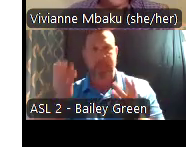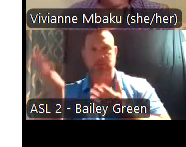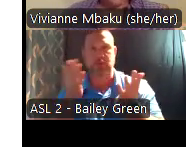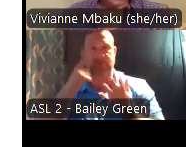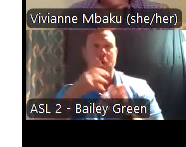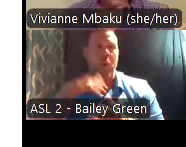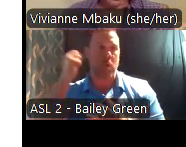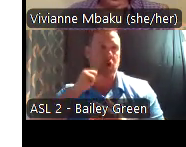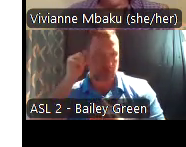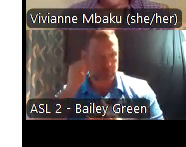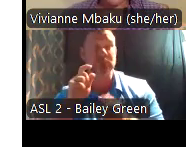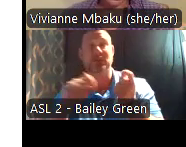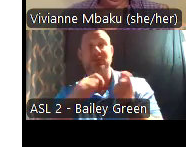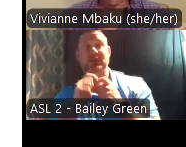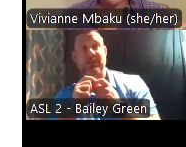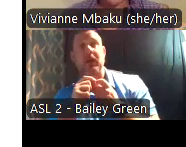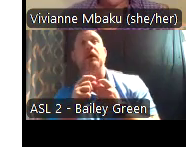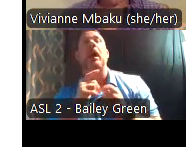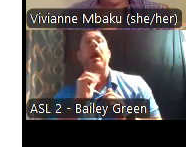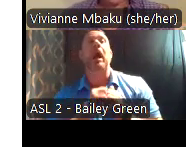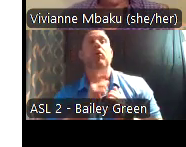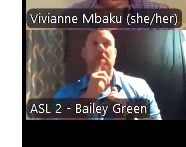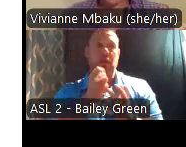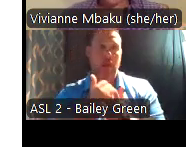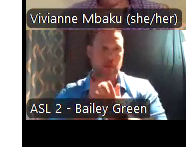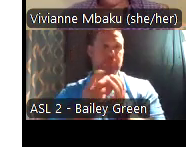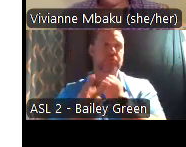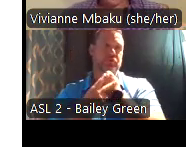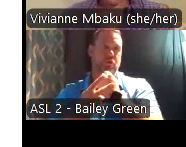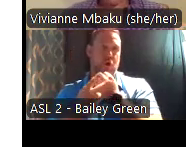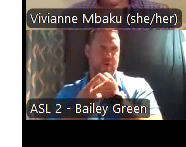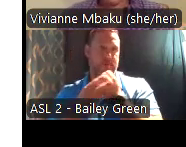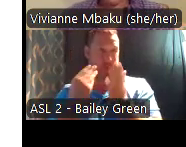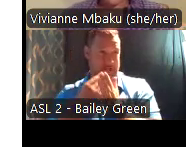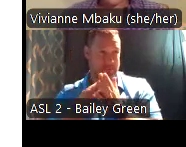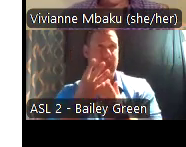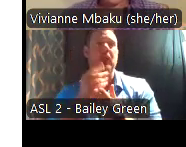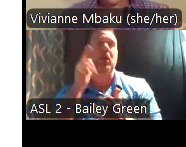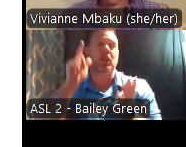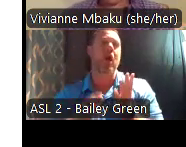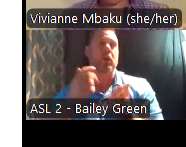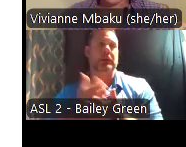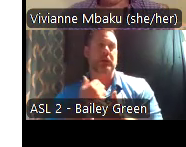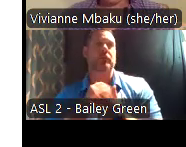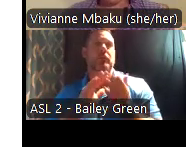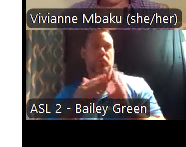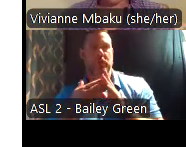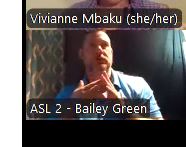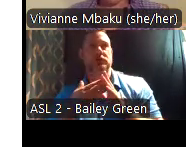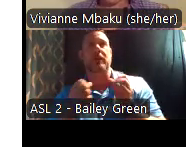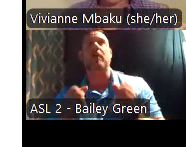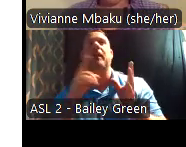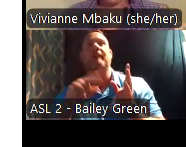in particular, they talked about how this really helps preserve wealth in low-income communities, and many of these